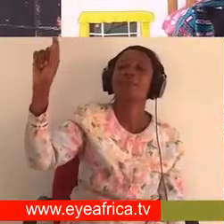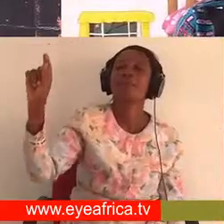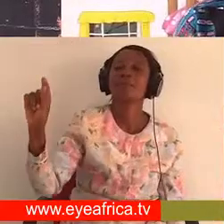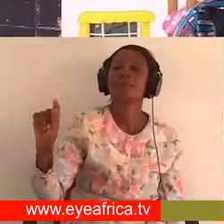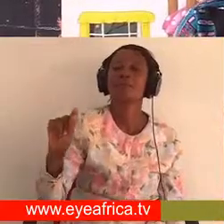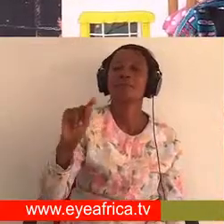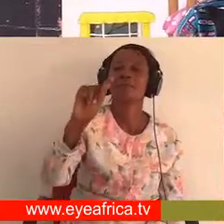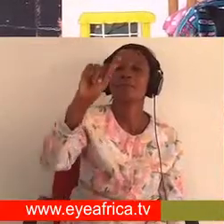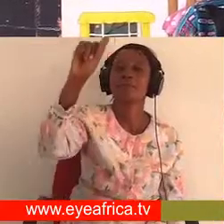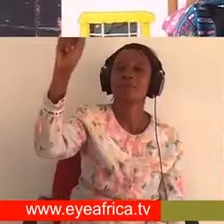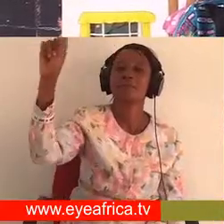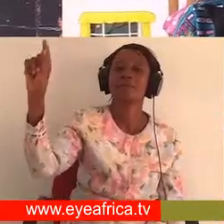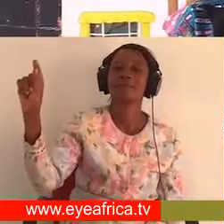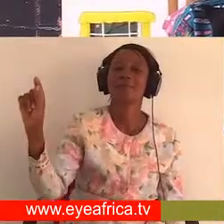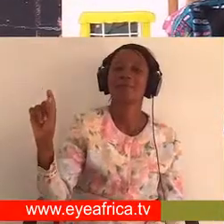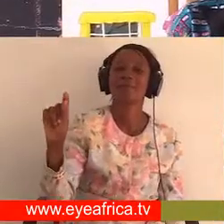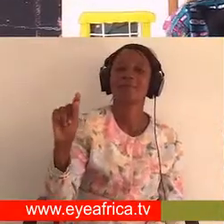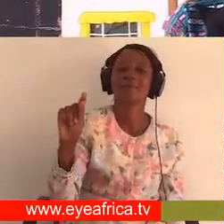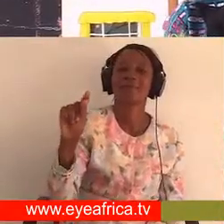Okay?